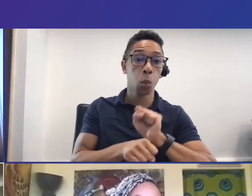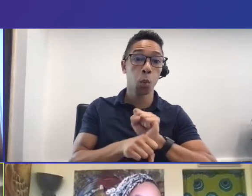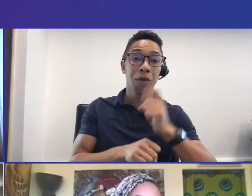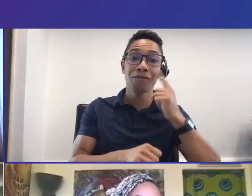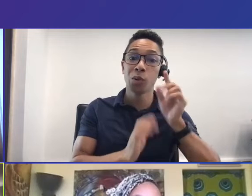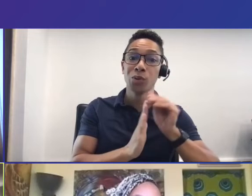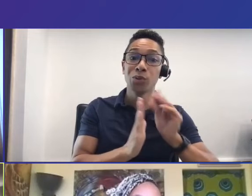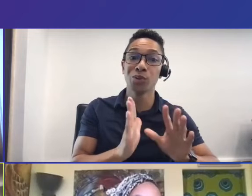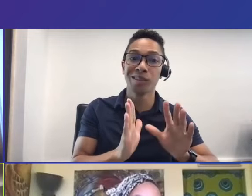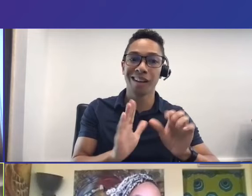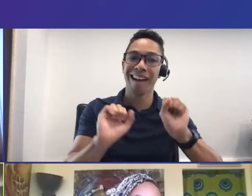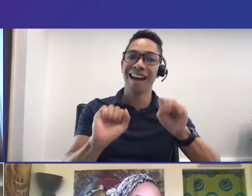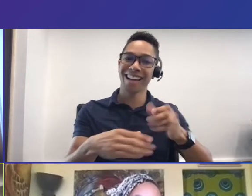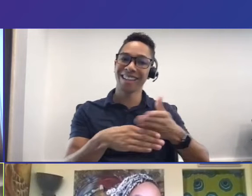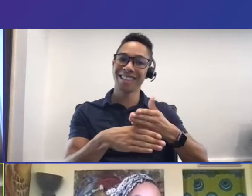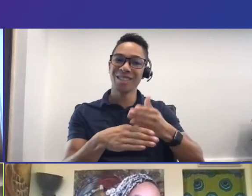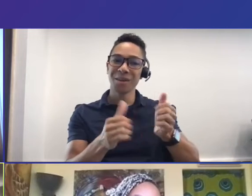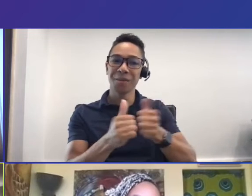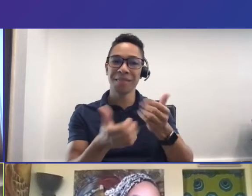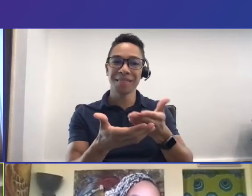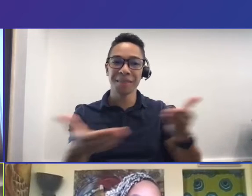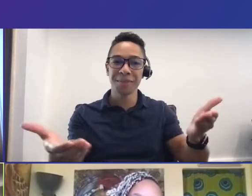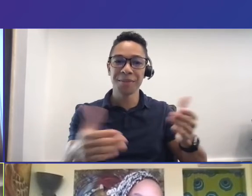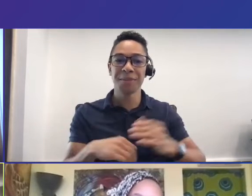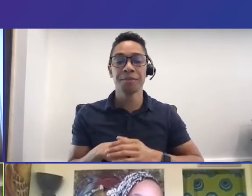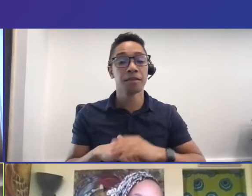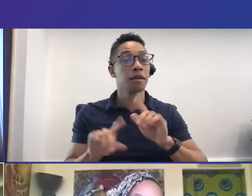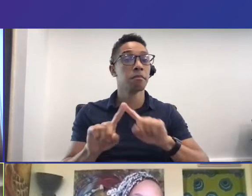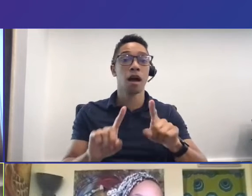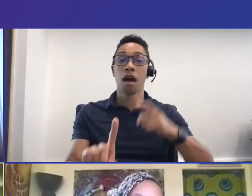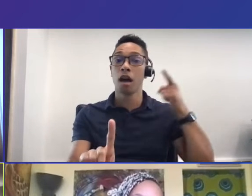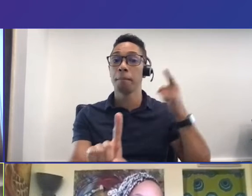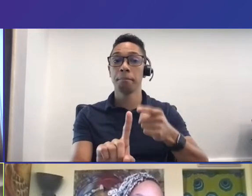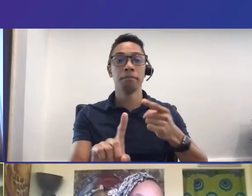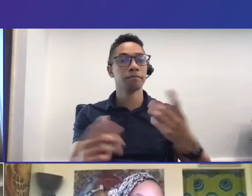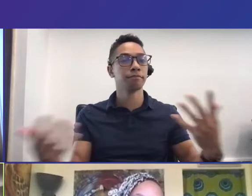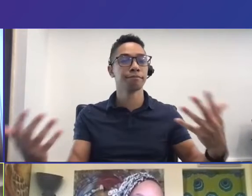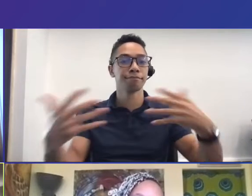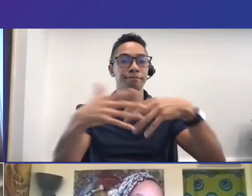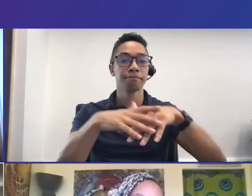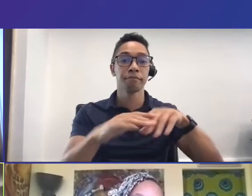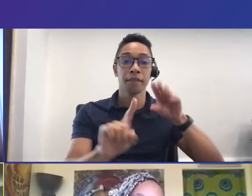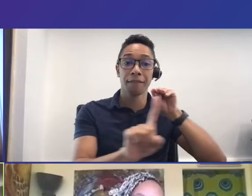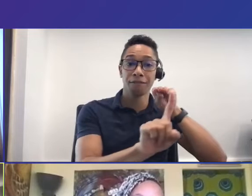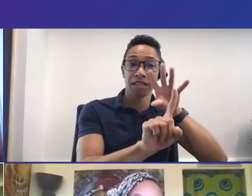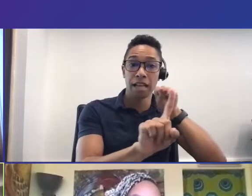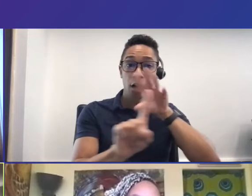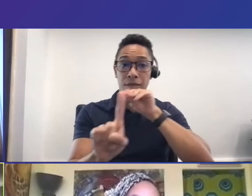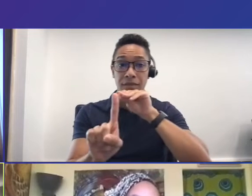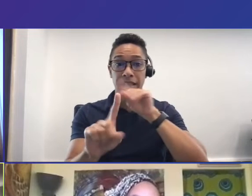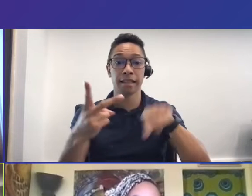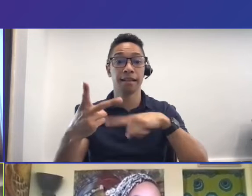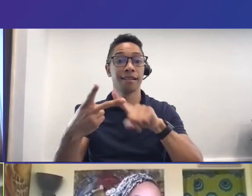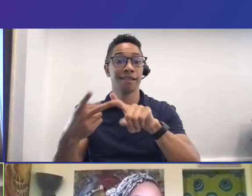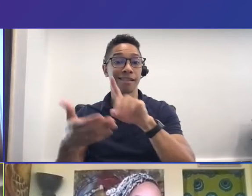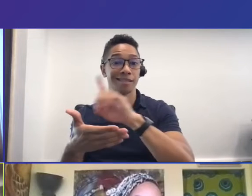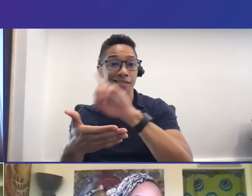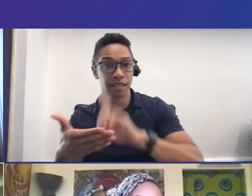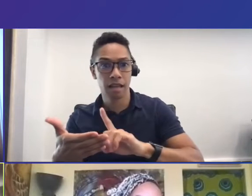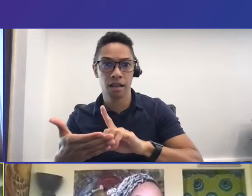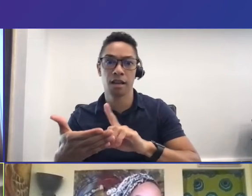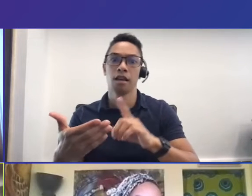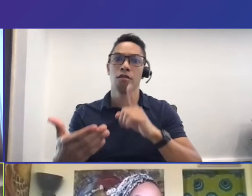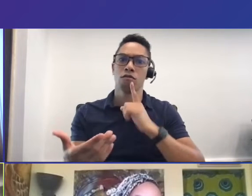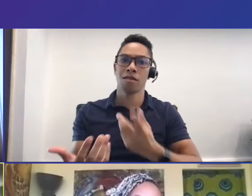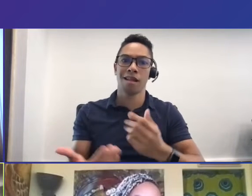share that moment with them. But essentially incorporating photography and design has really helped me kind